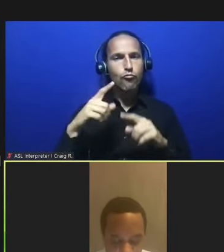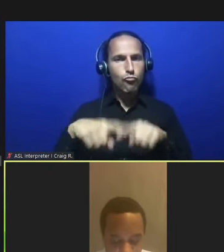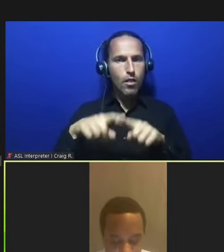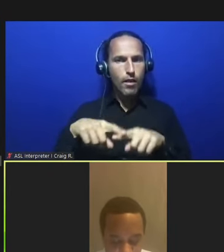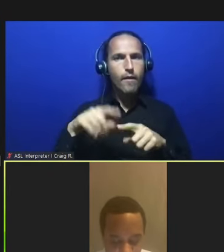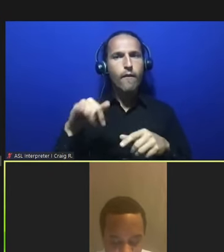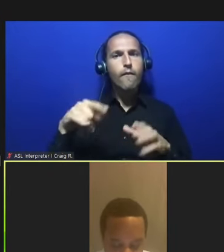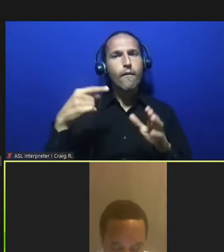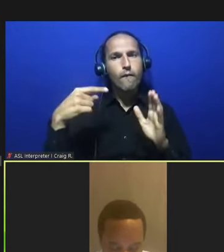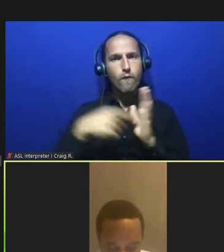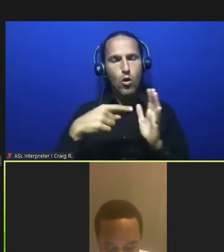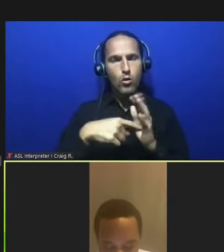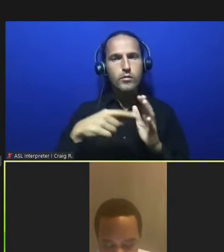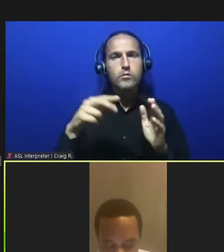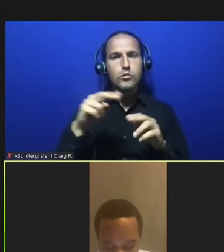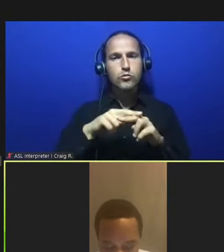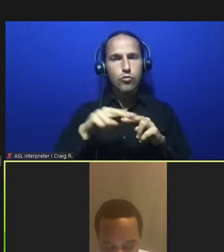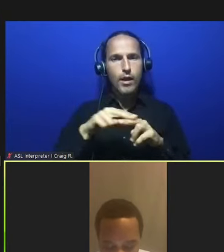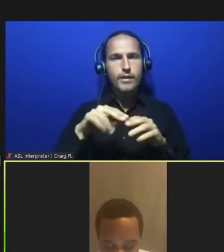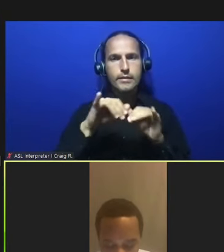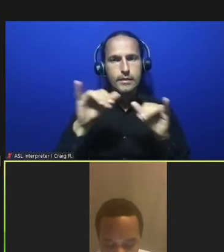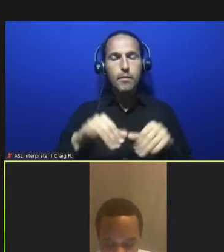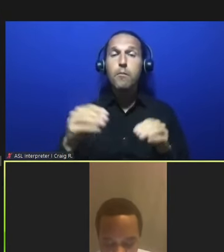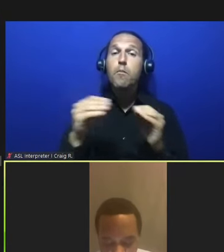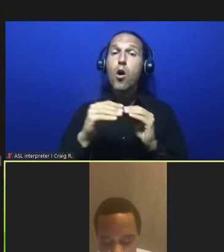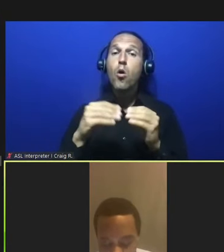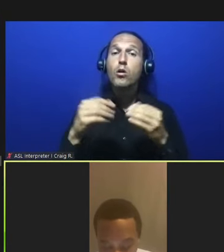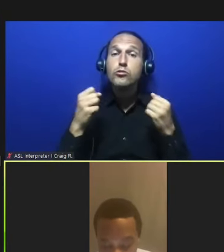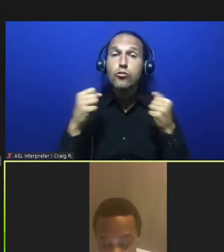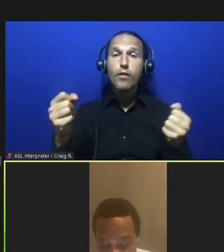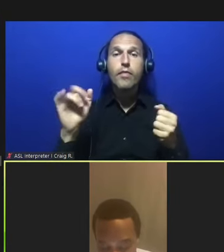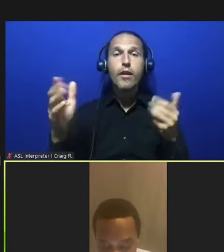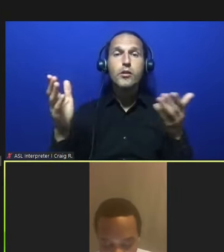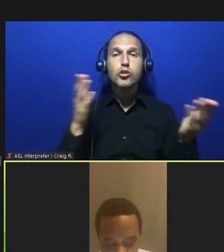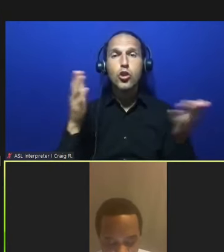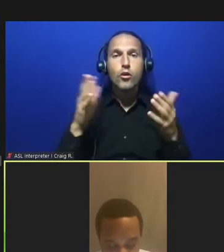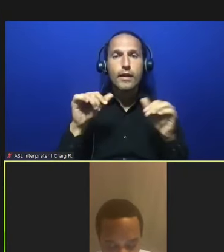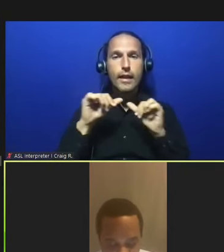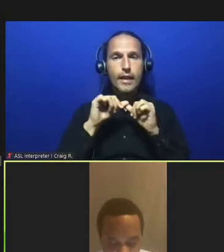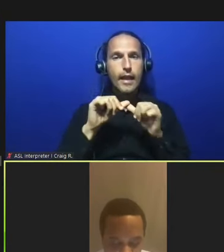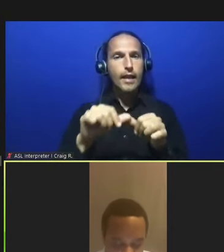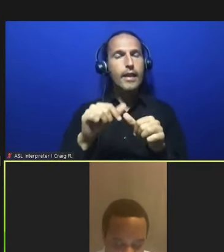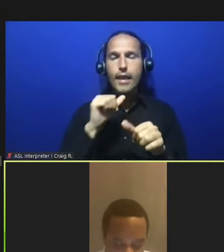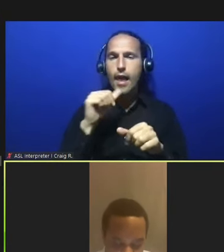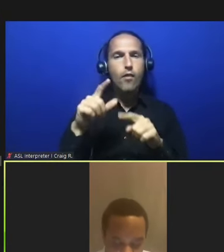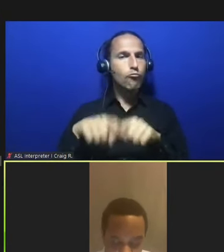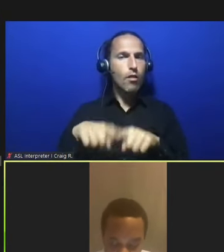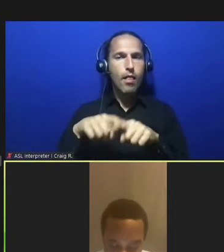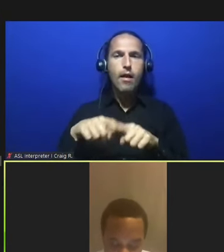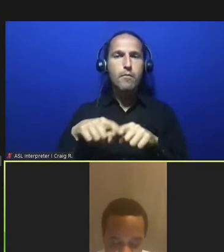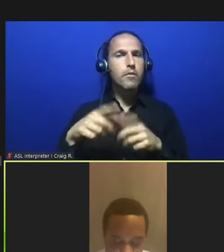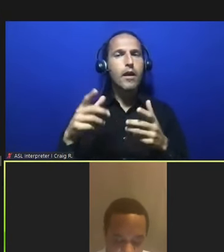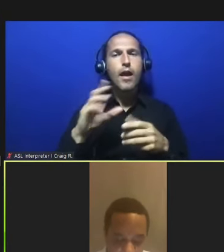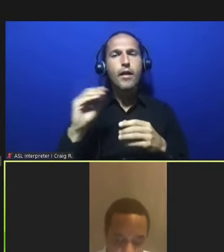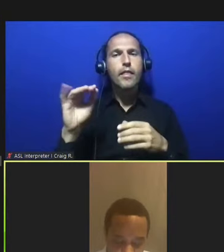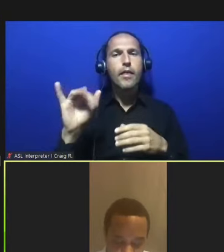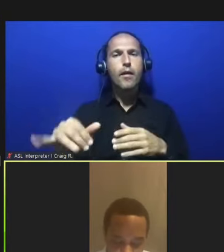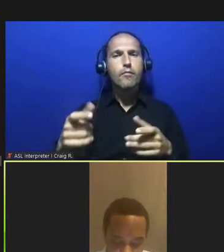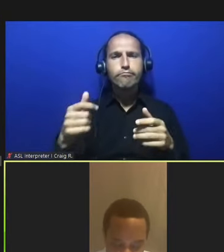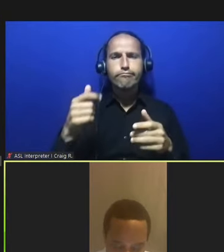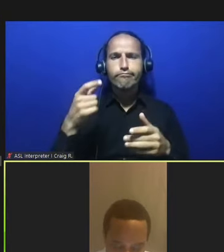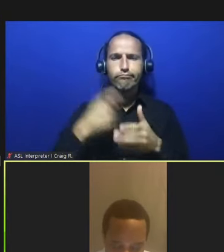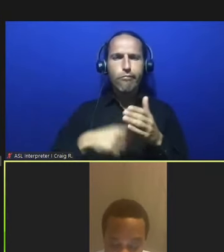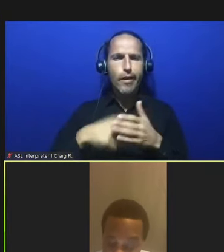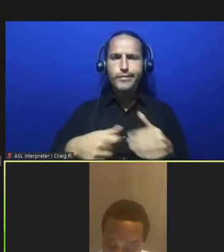affordable transit system. More people are driving because service continues to be unreliable and there are service hikes every other